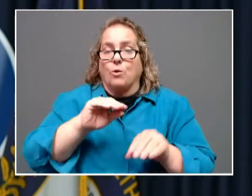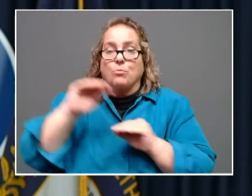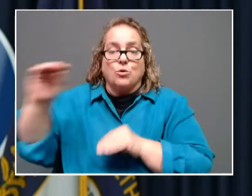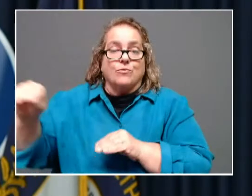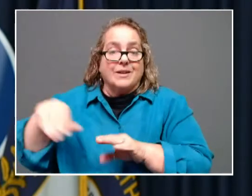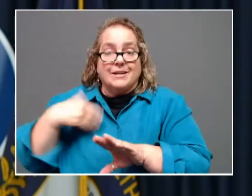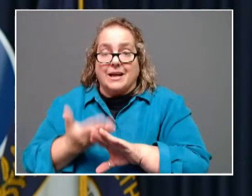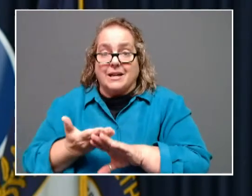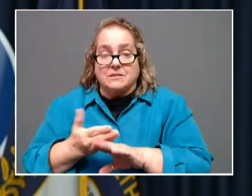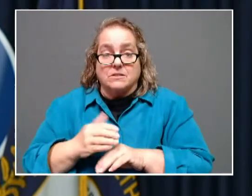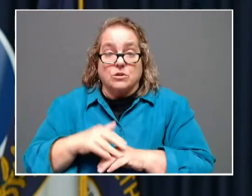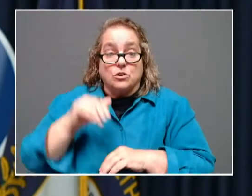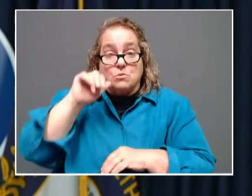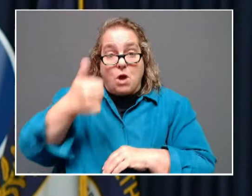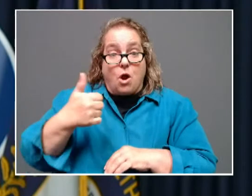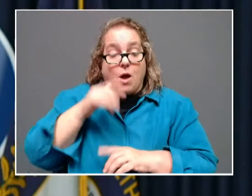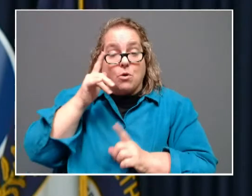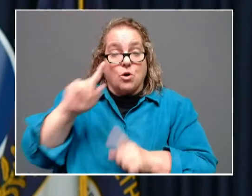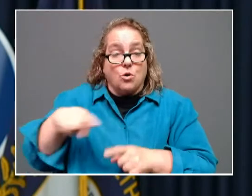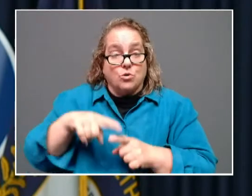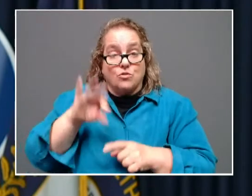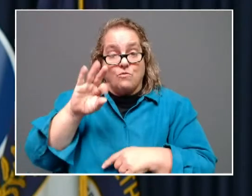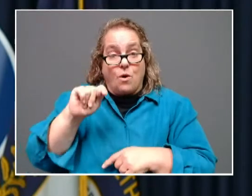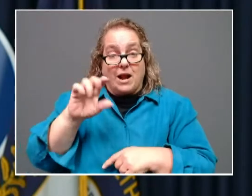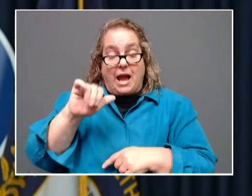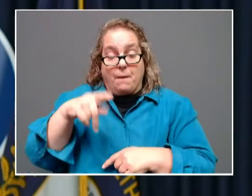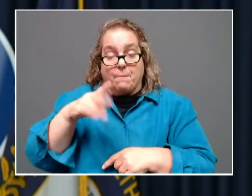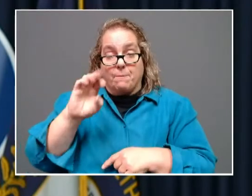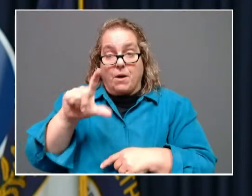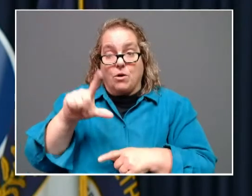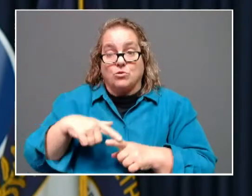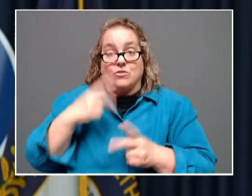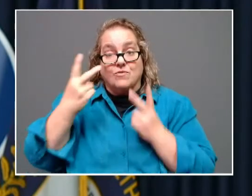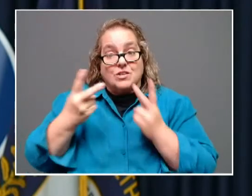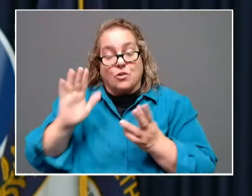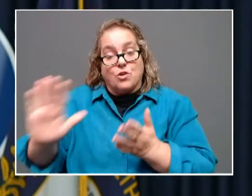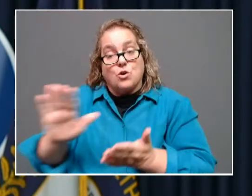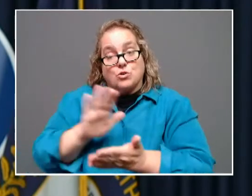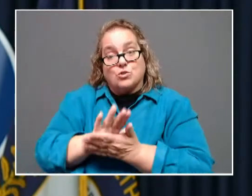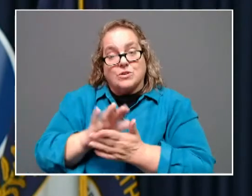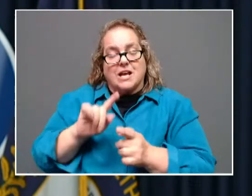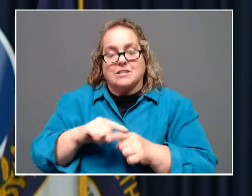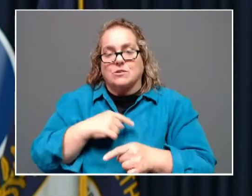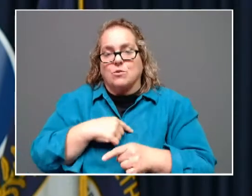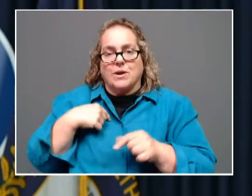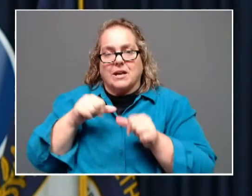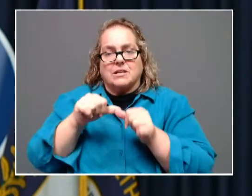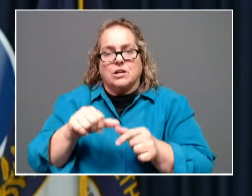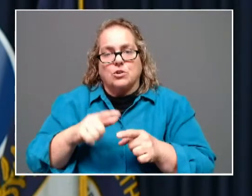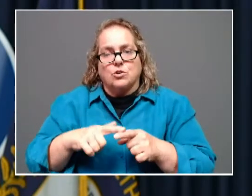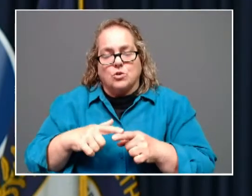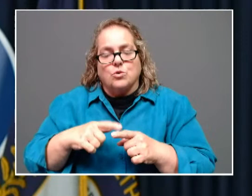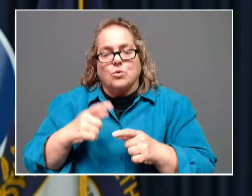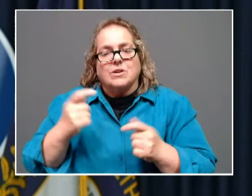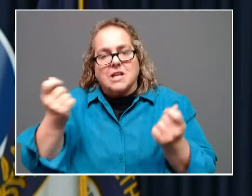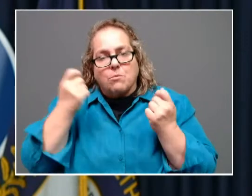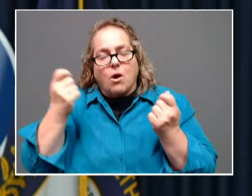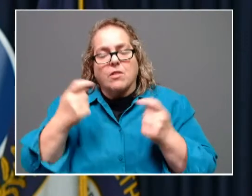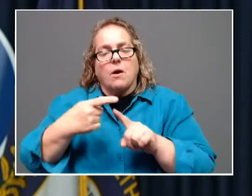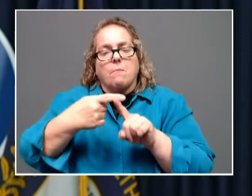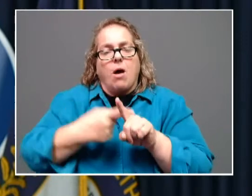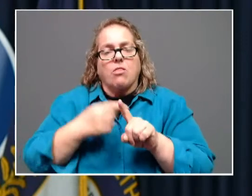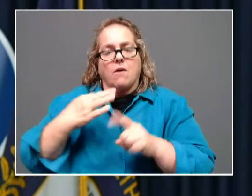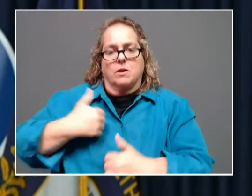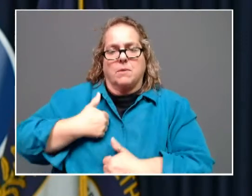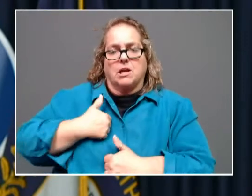be heading to Fort Campbell to visit their schools as we continue to celebrate Month of the Military Child. So please remember, give